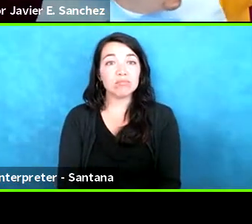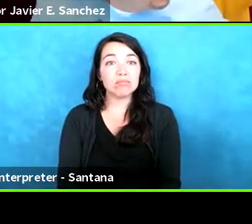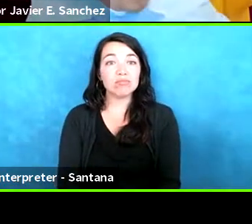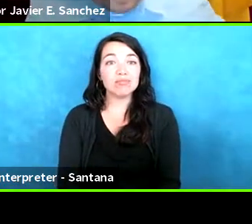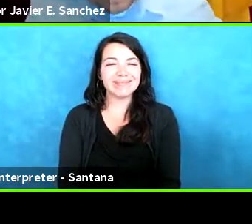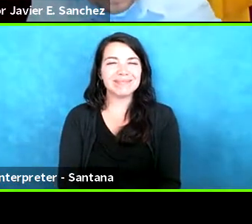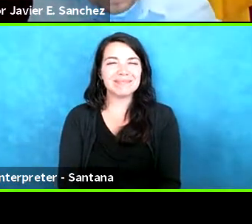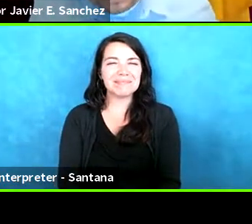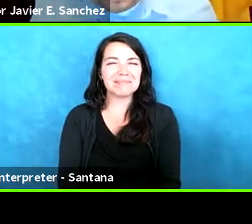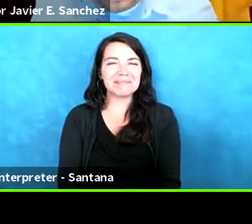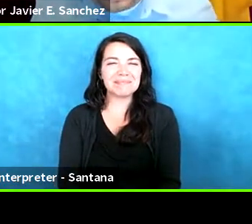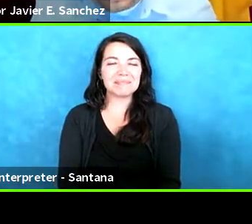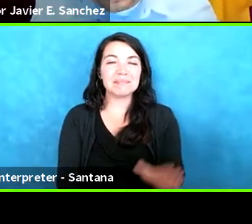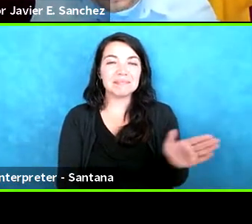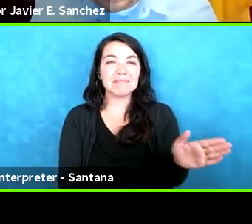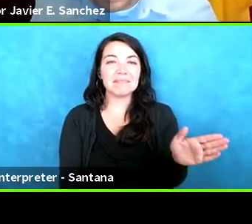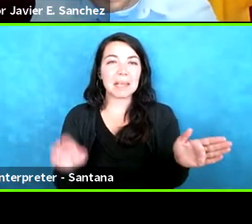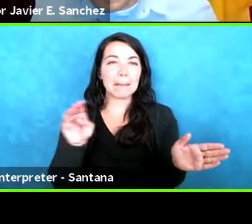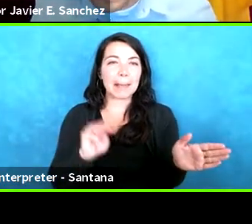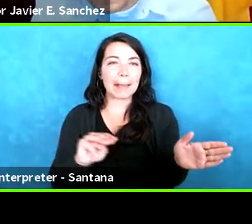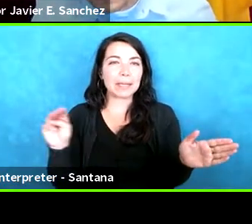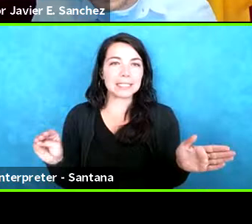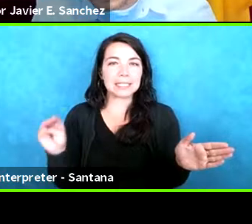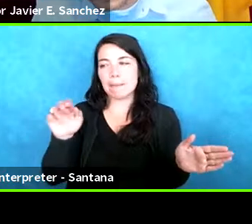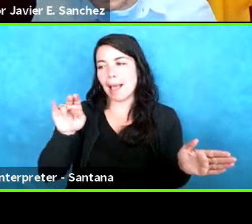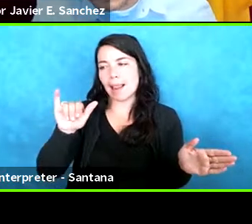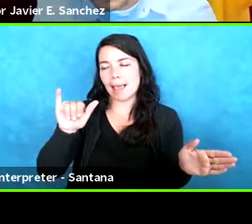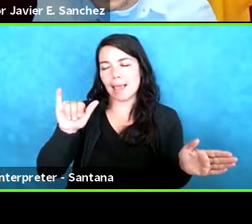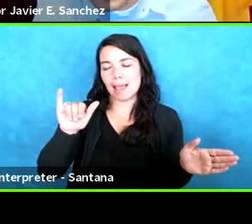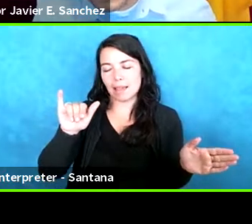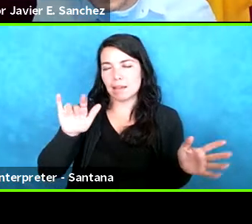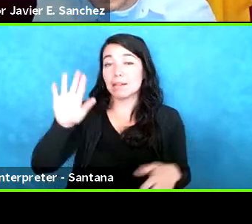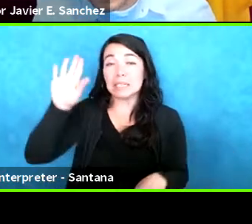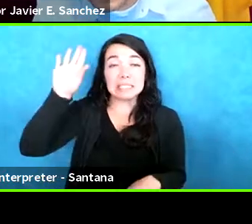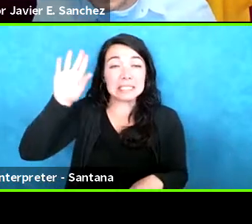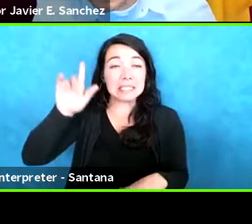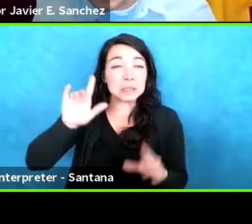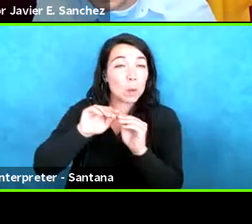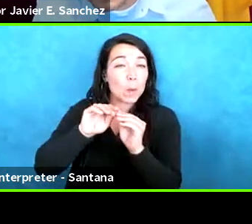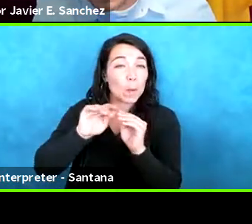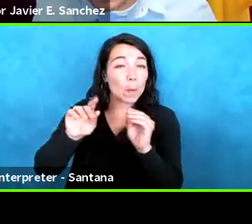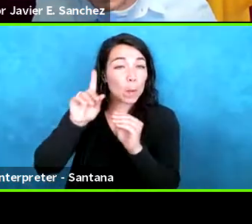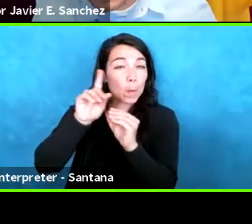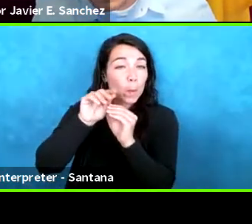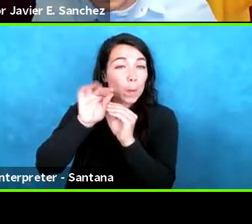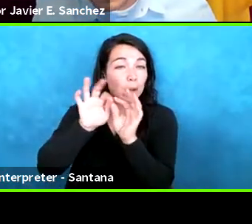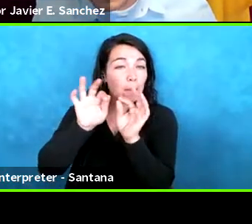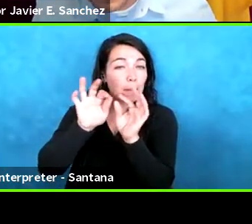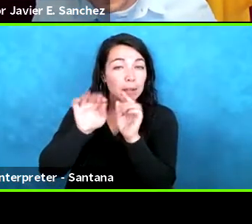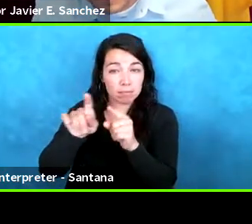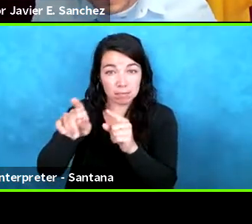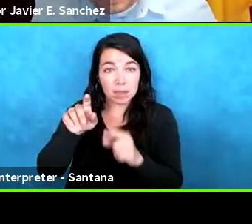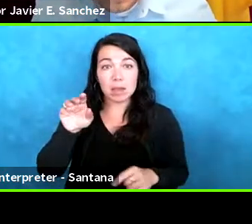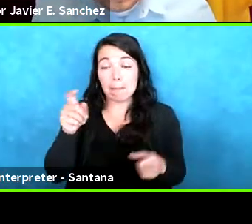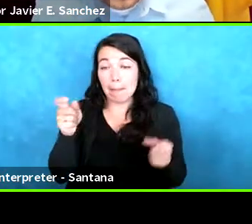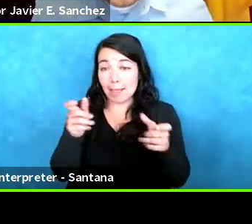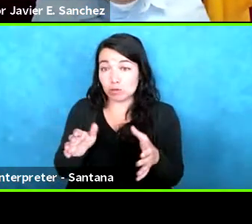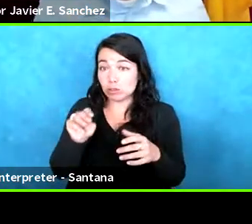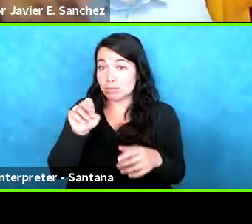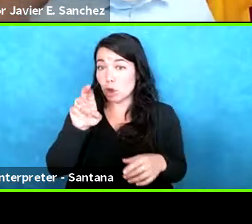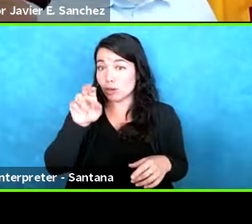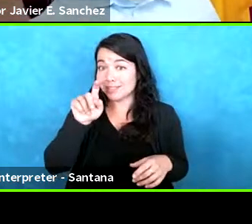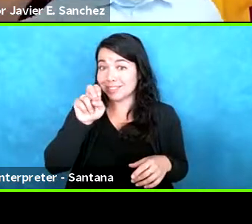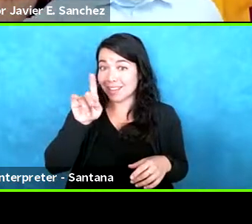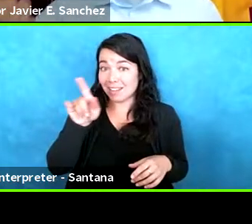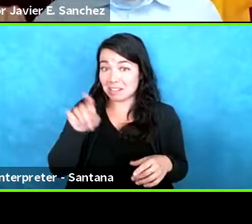Go ahead. Sorry, there's just one more comment I wanted to make or a question I'm gonna ask, but the City Manager Martinez can answer that during